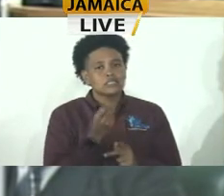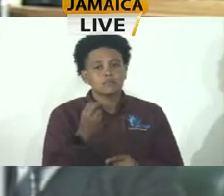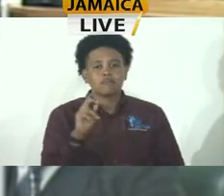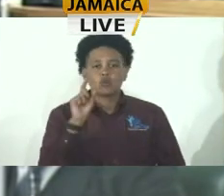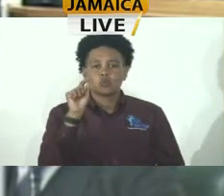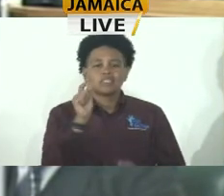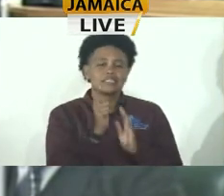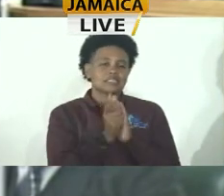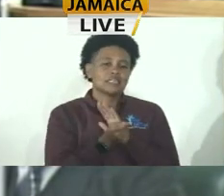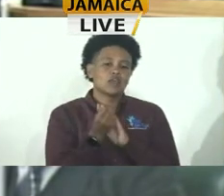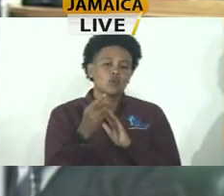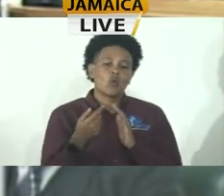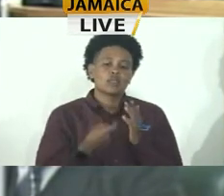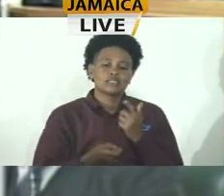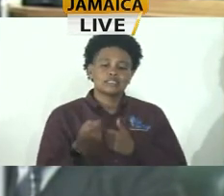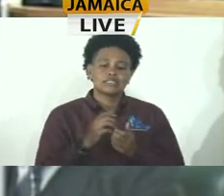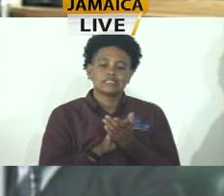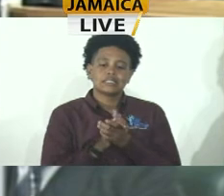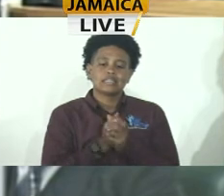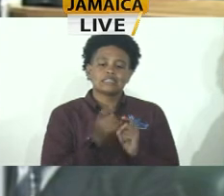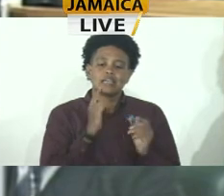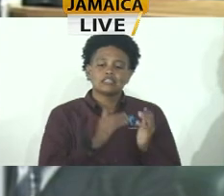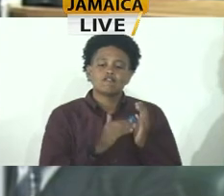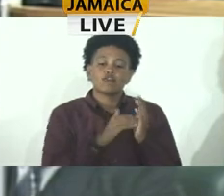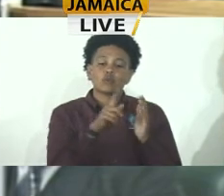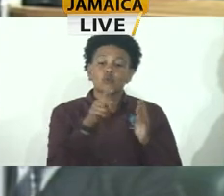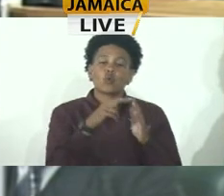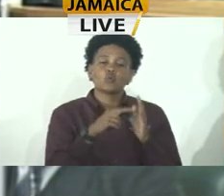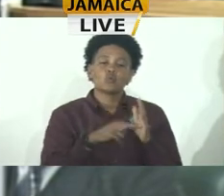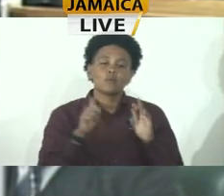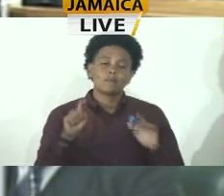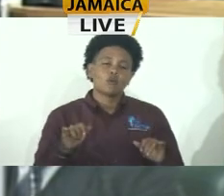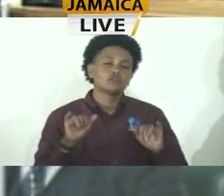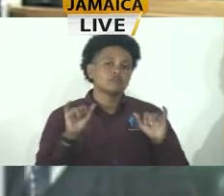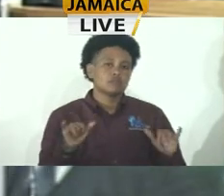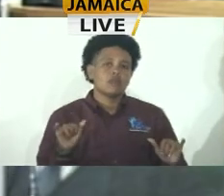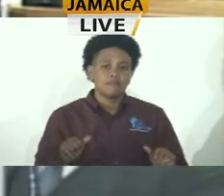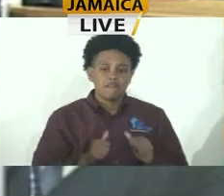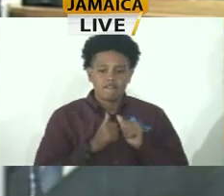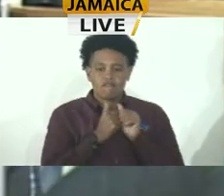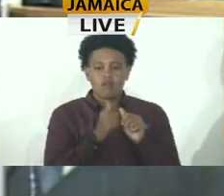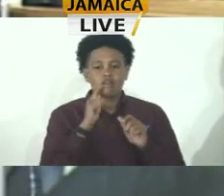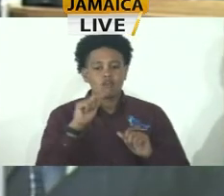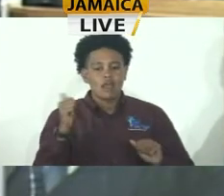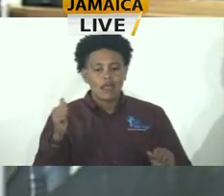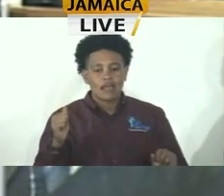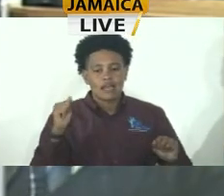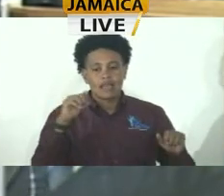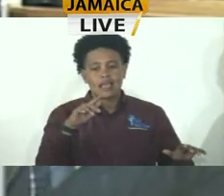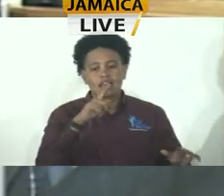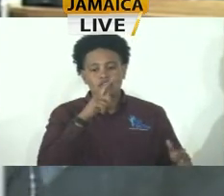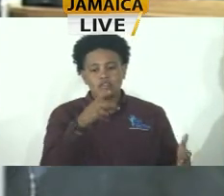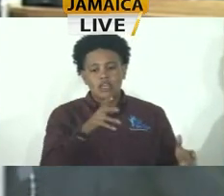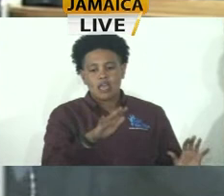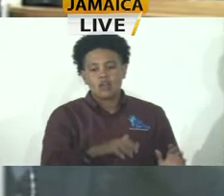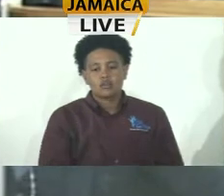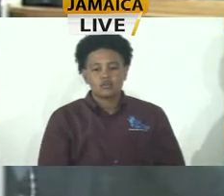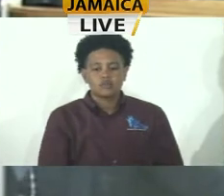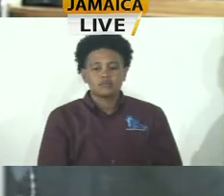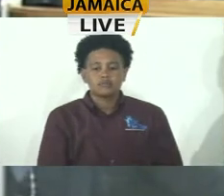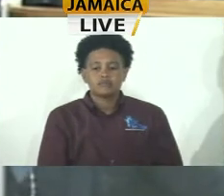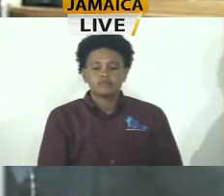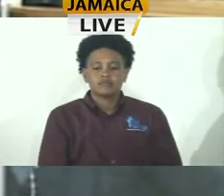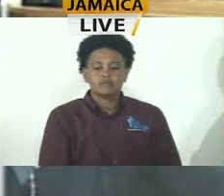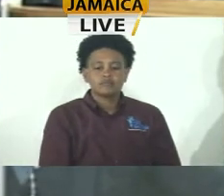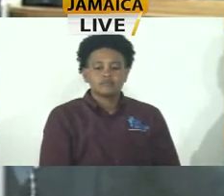seconds or sanitize frequently those rules must be followed for any gathering that is permitted madam speaker i want to